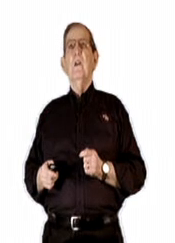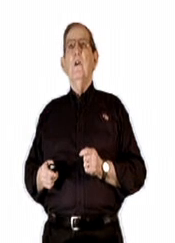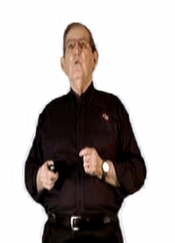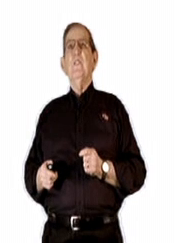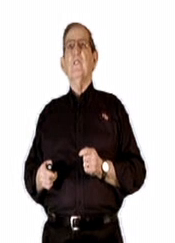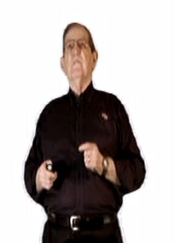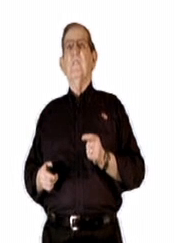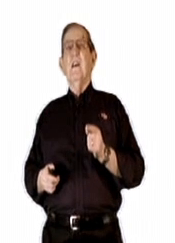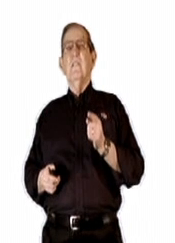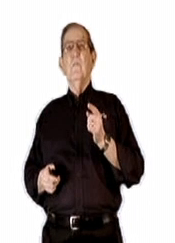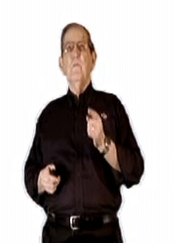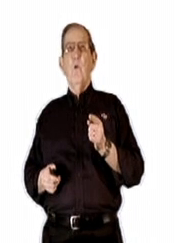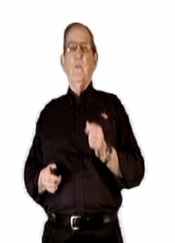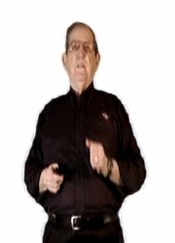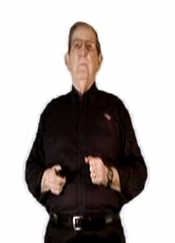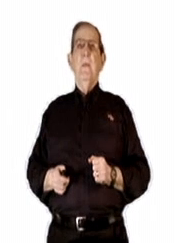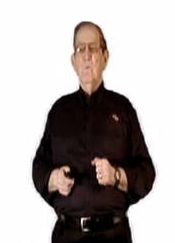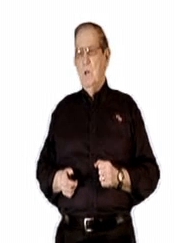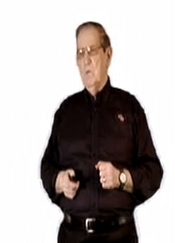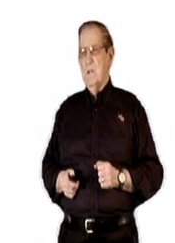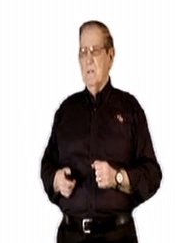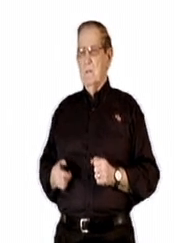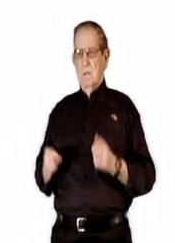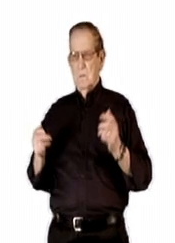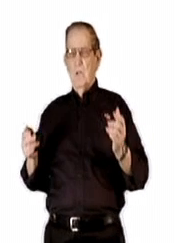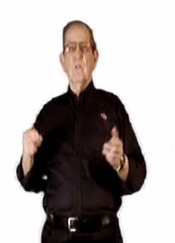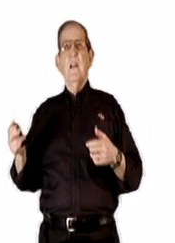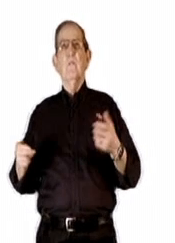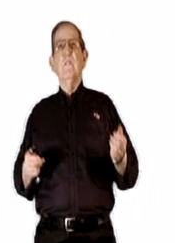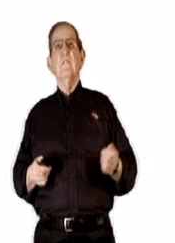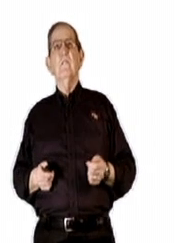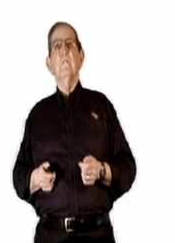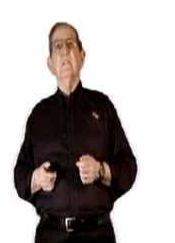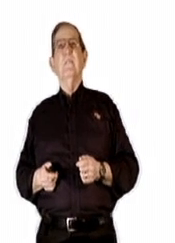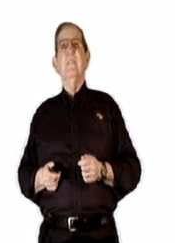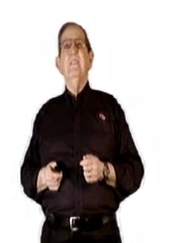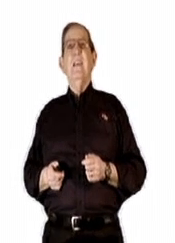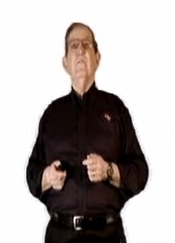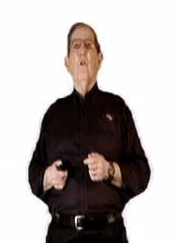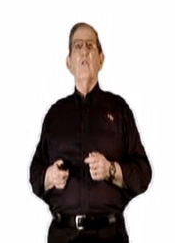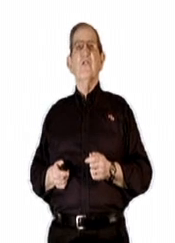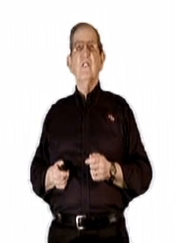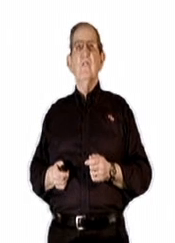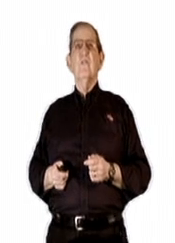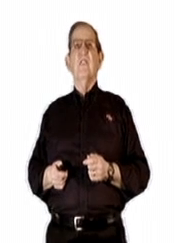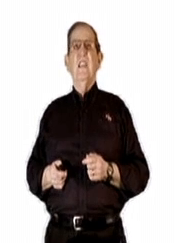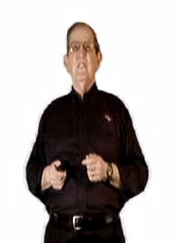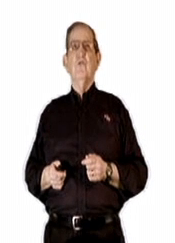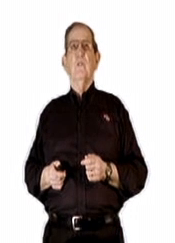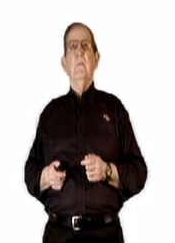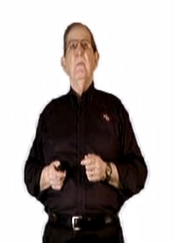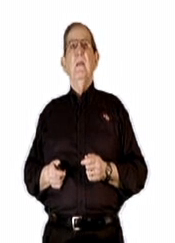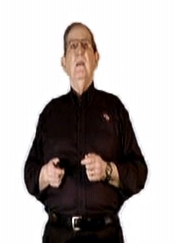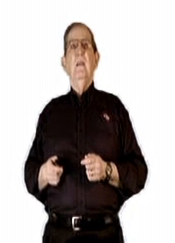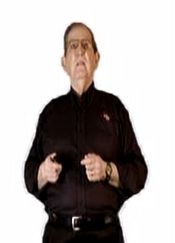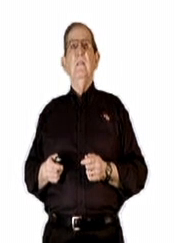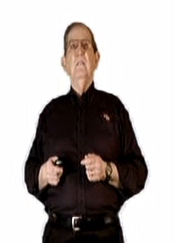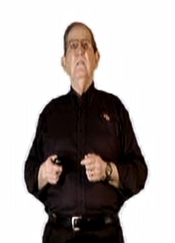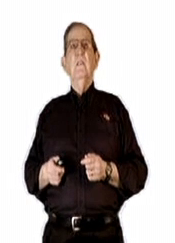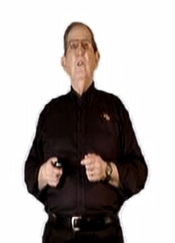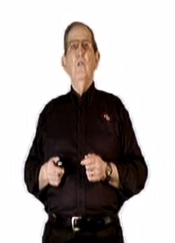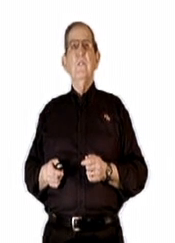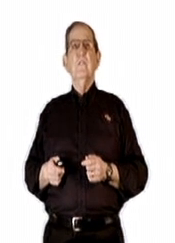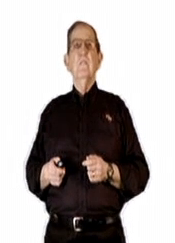situation which, if not avoided, will kind of result in the death or serious injury. And